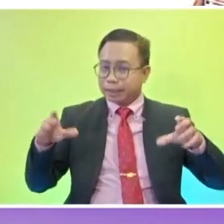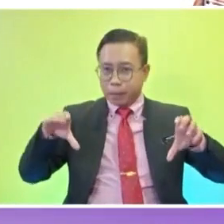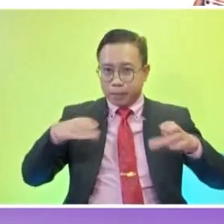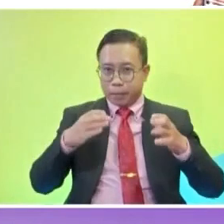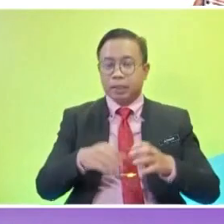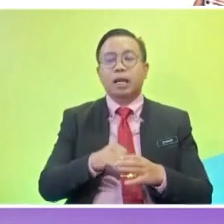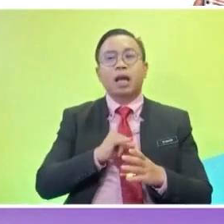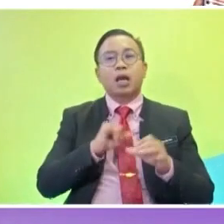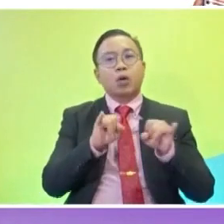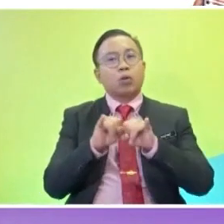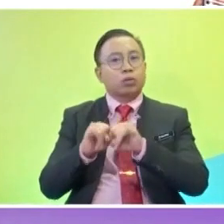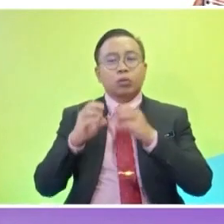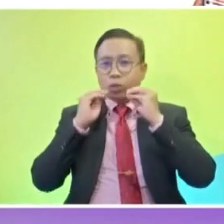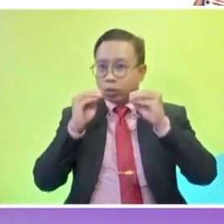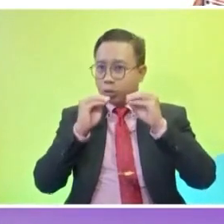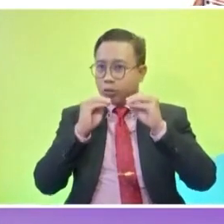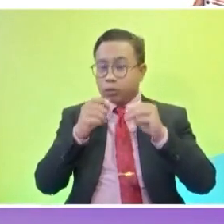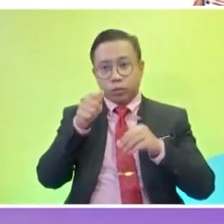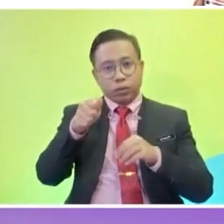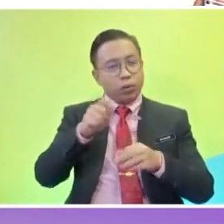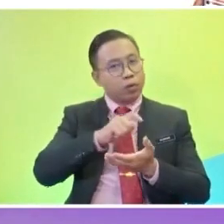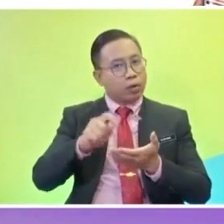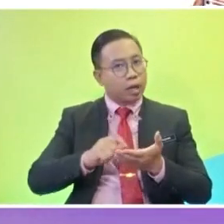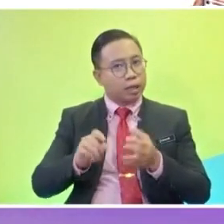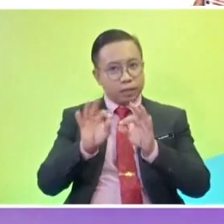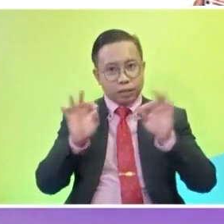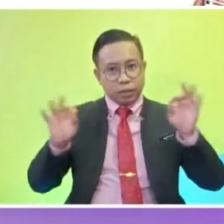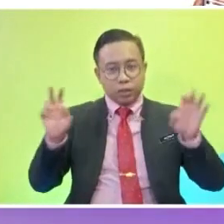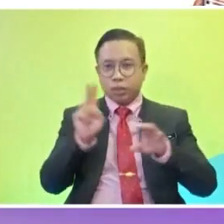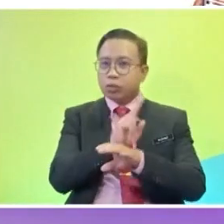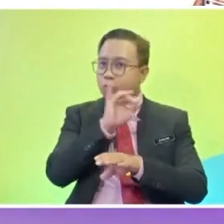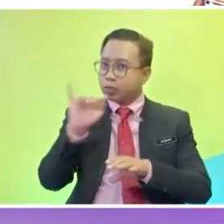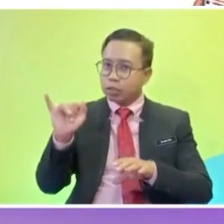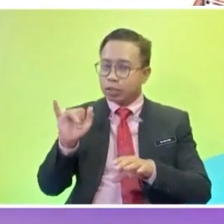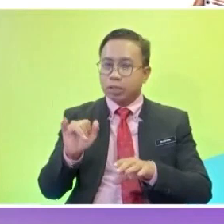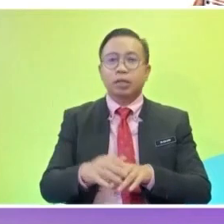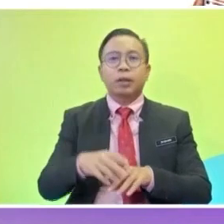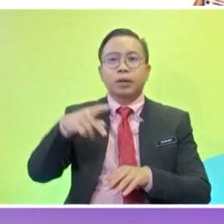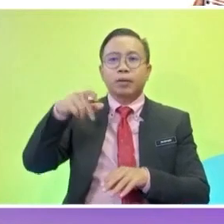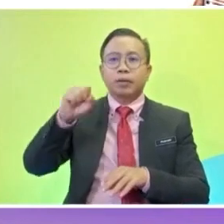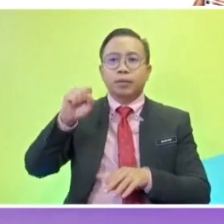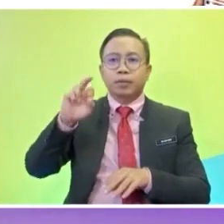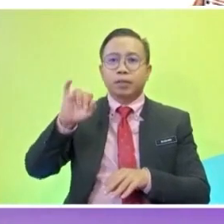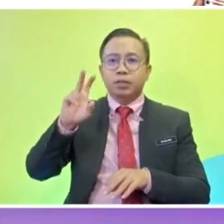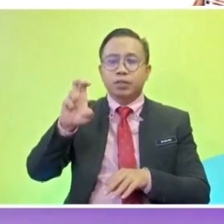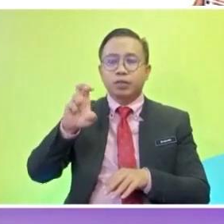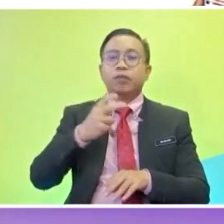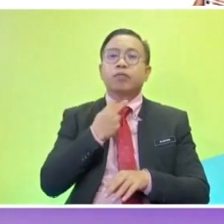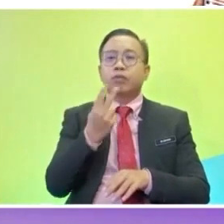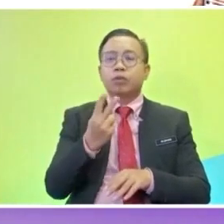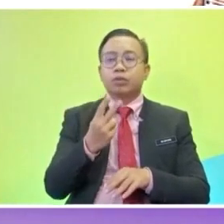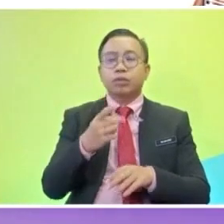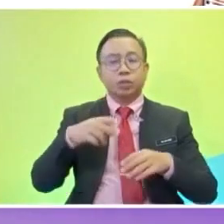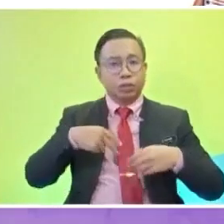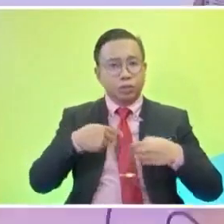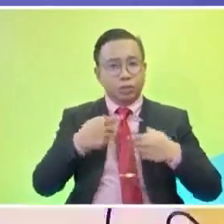and I've also taught you how to write sentences using the passive voice. And last but not least, we also learned how to